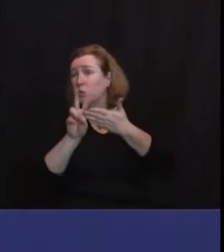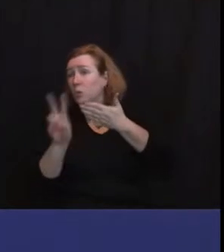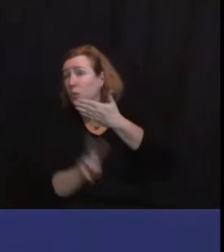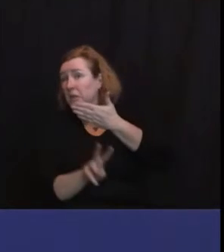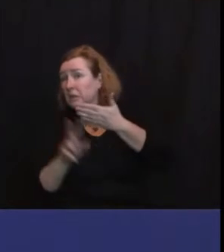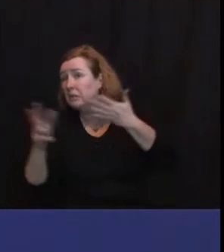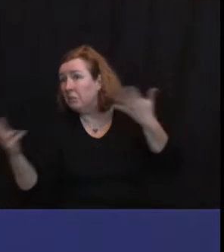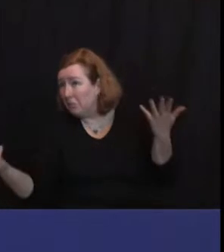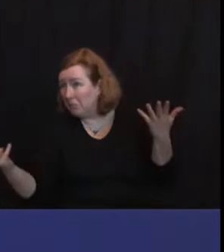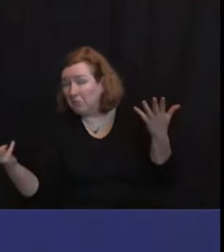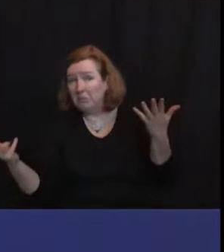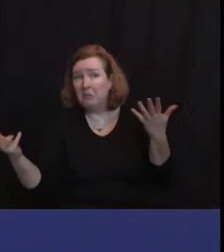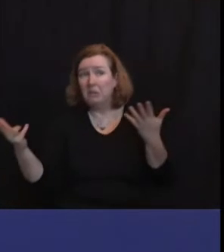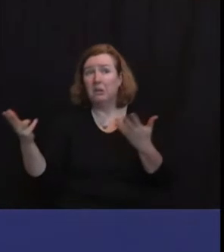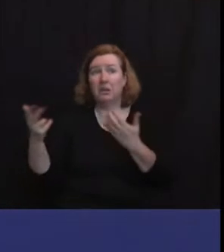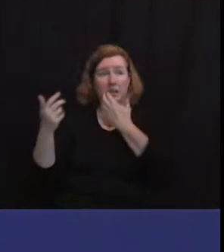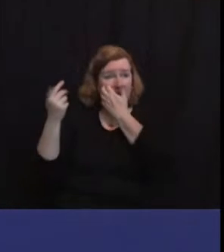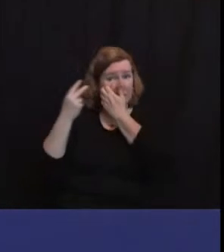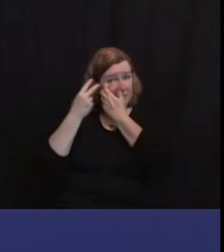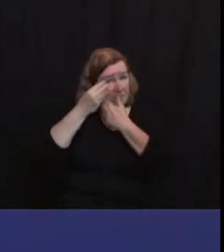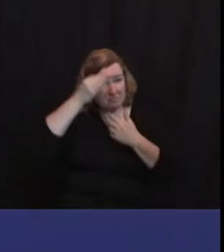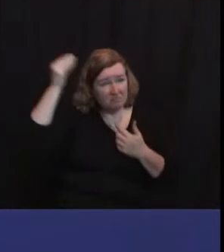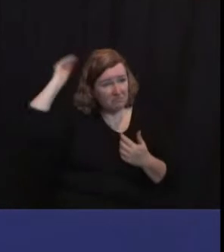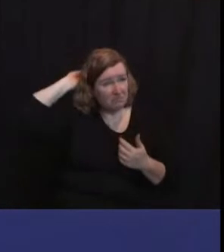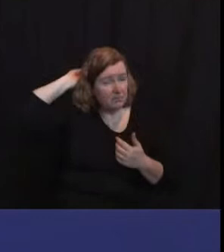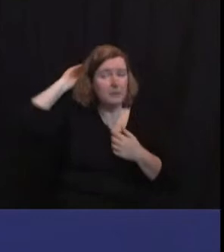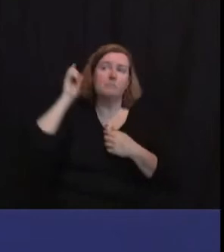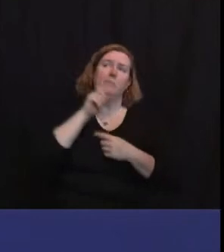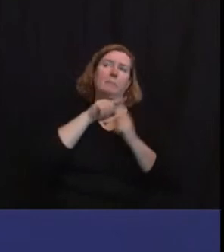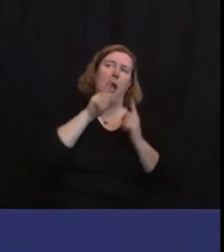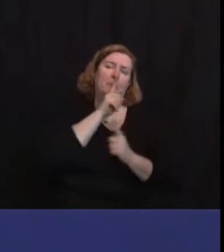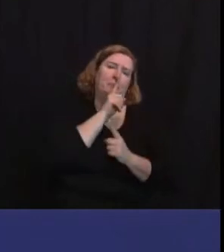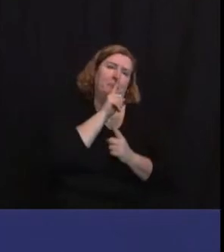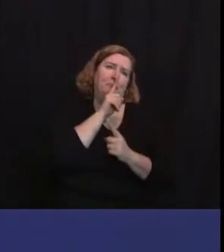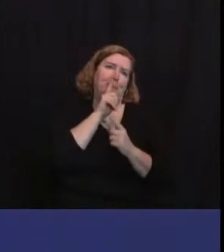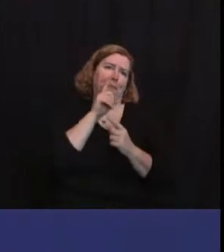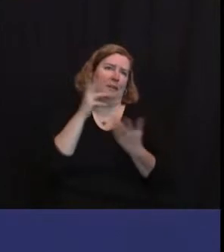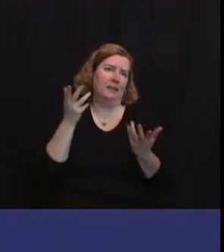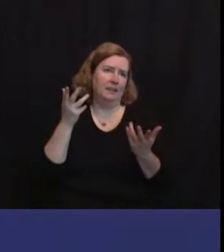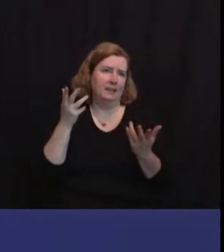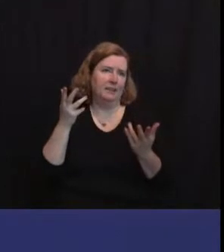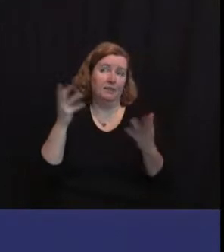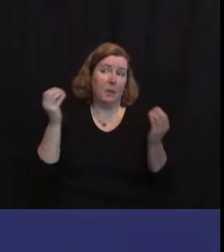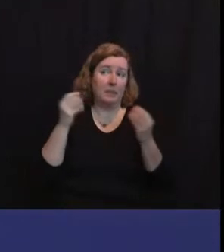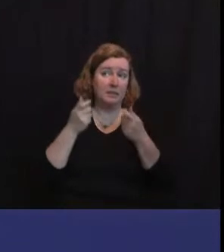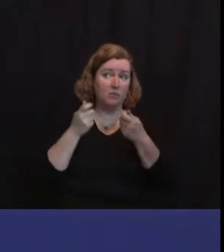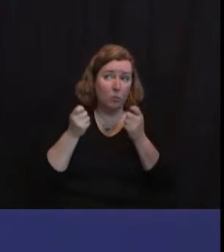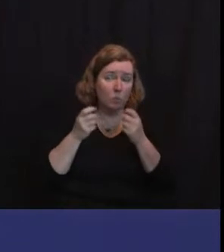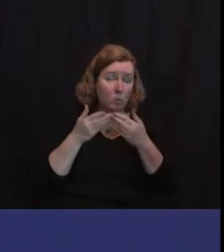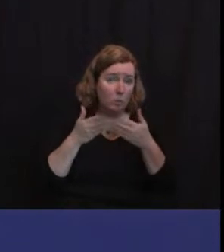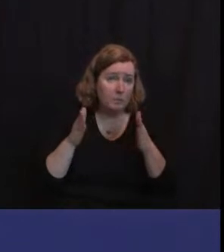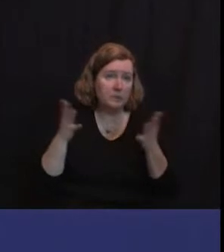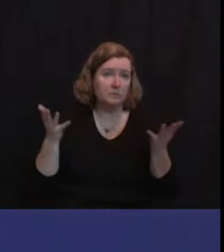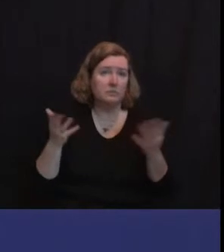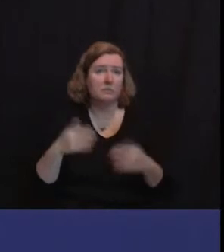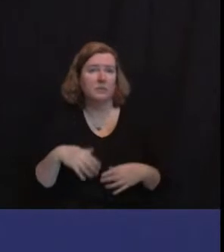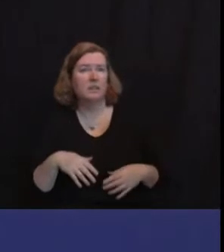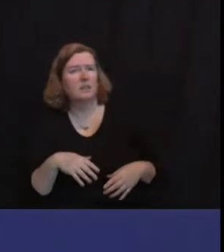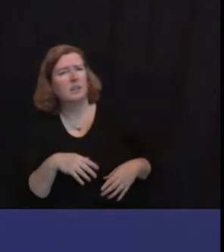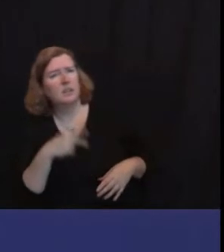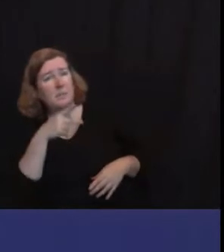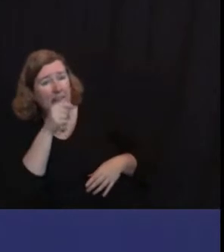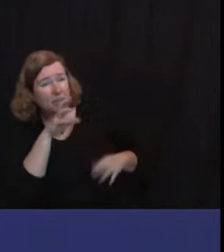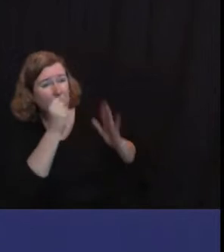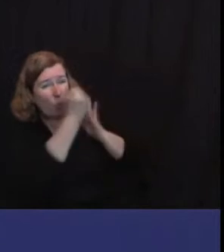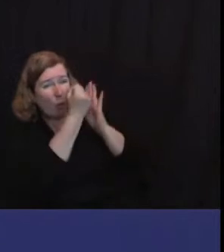be? Or is it just simply in your mind, we're not going anywhere? Yeah, all good questions. On the passport, as I said, I've been open-minded